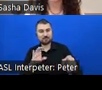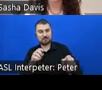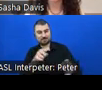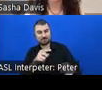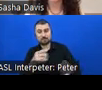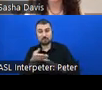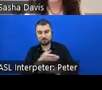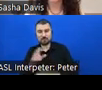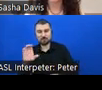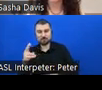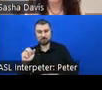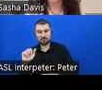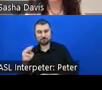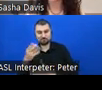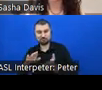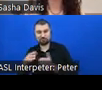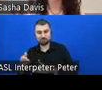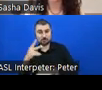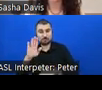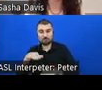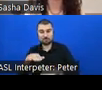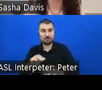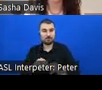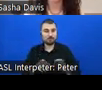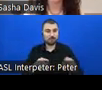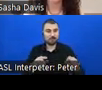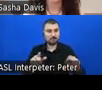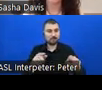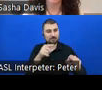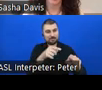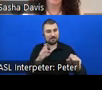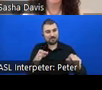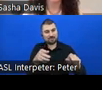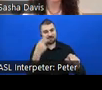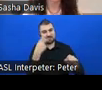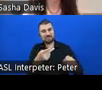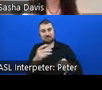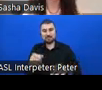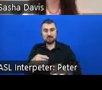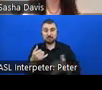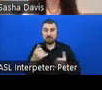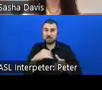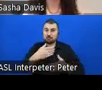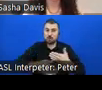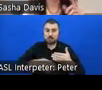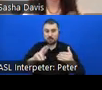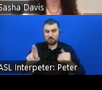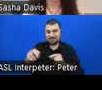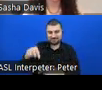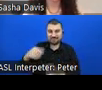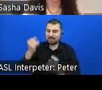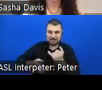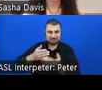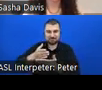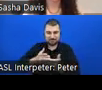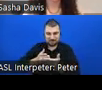photo, the work that is still in progress. That is the last piece that he was working on. So if you were to stand